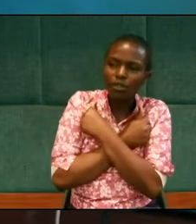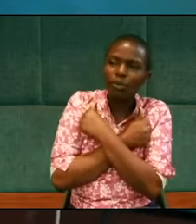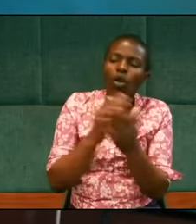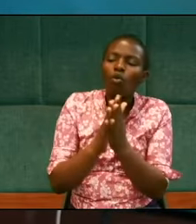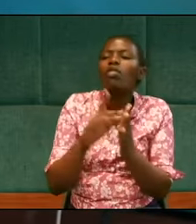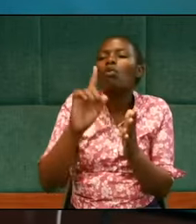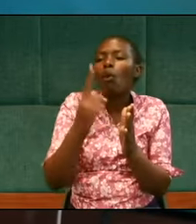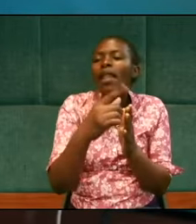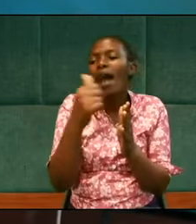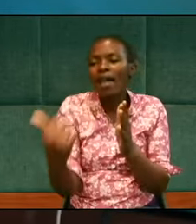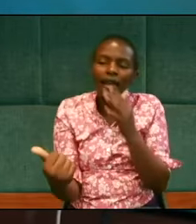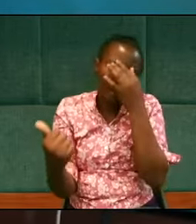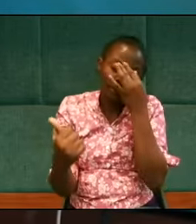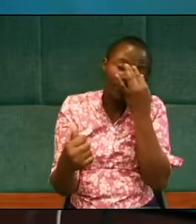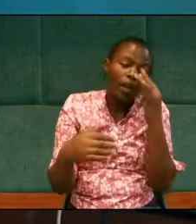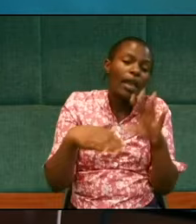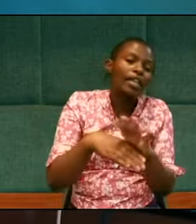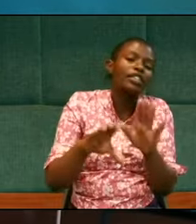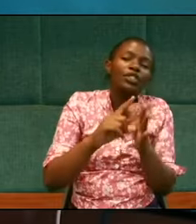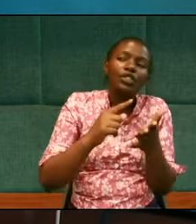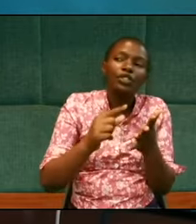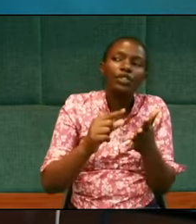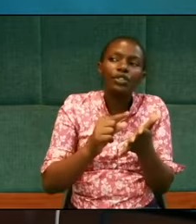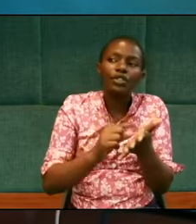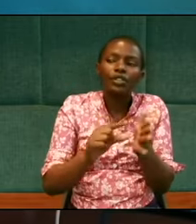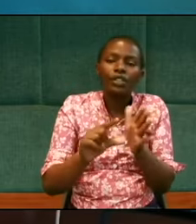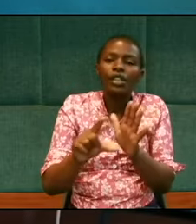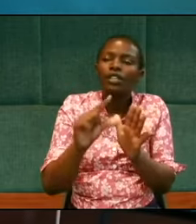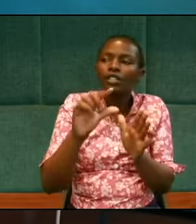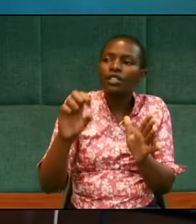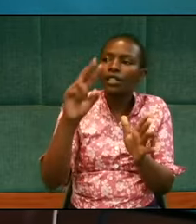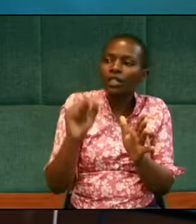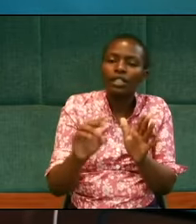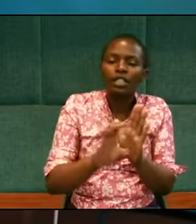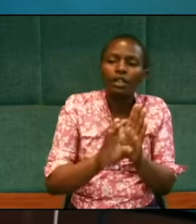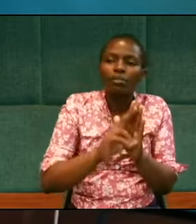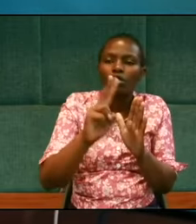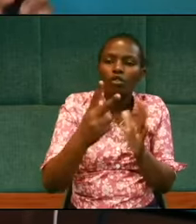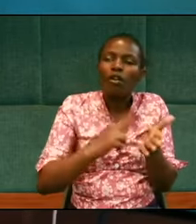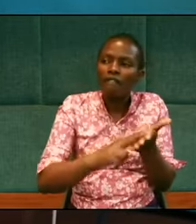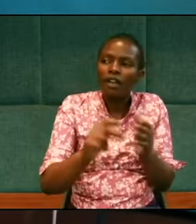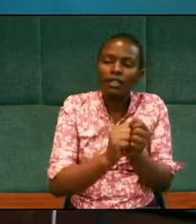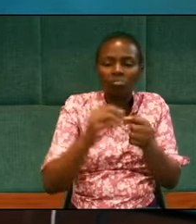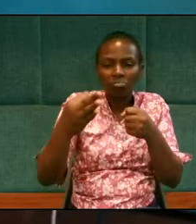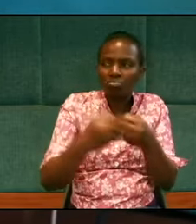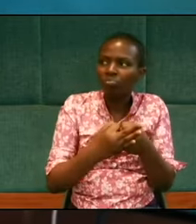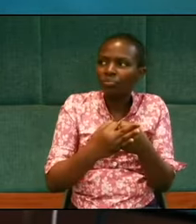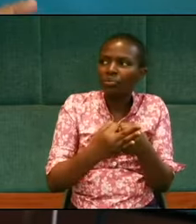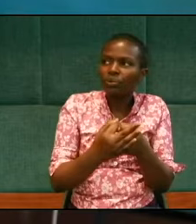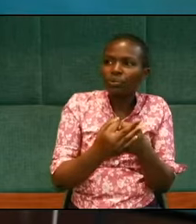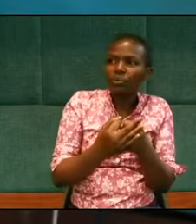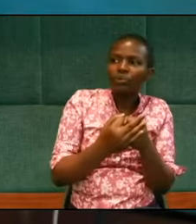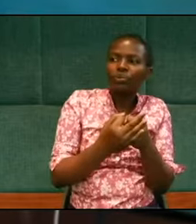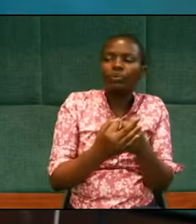Take note of it. Genesis chapter 2, verse 18. There is a way I can explain